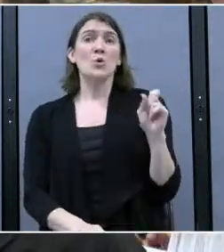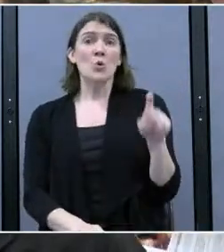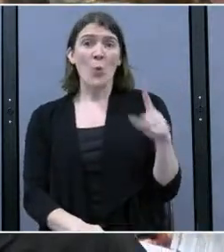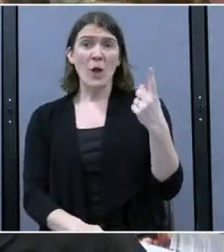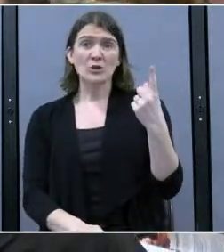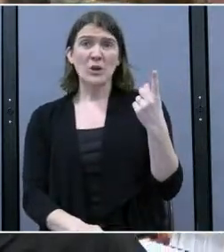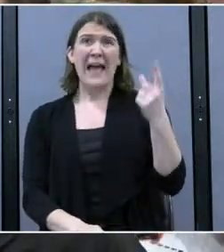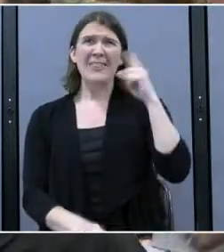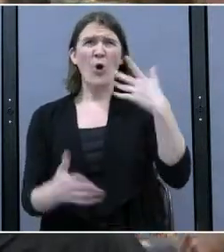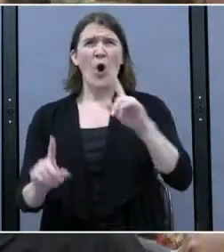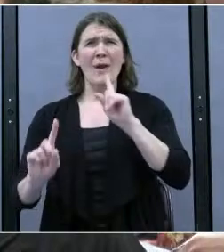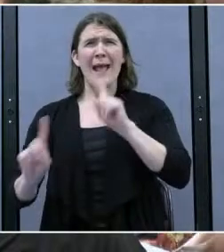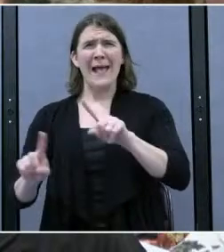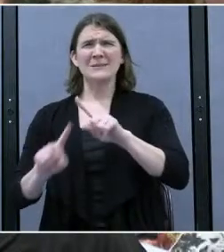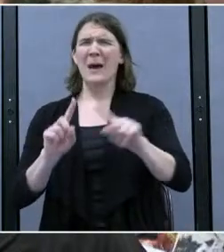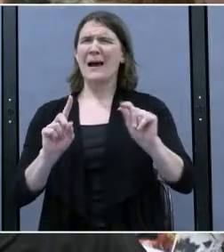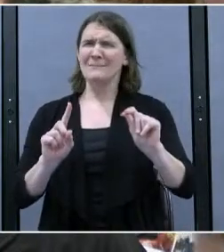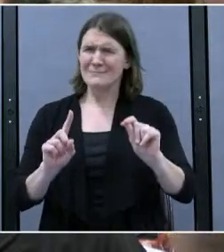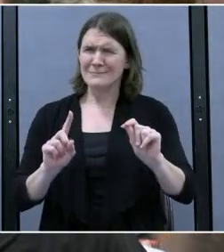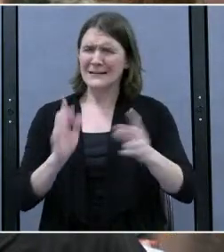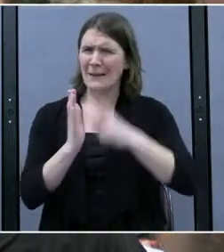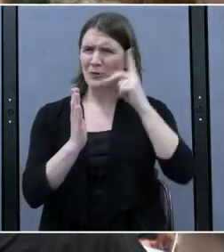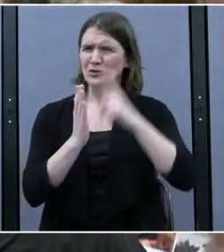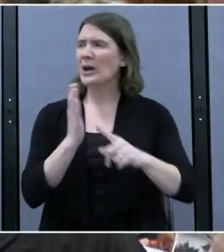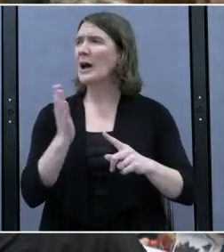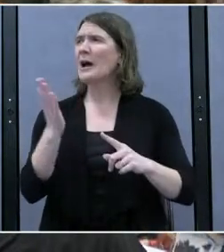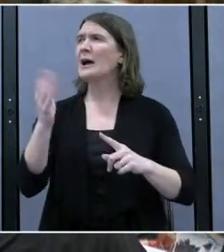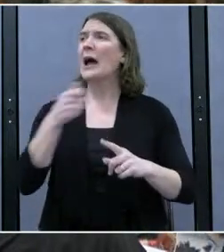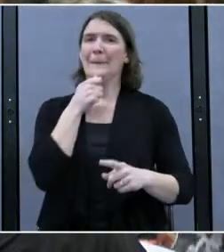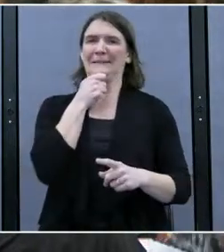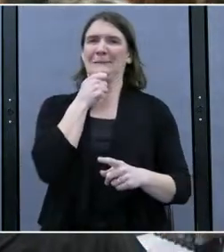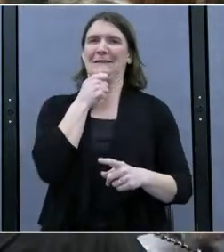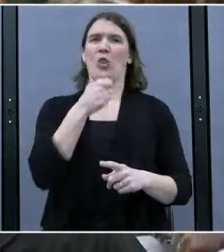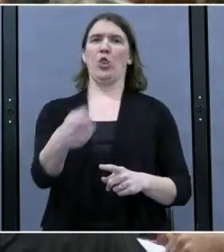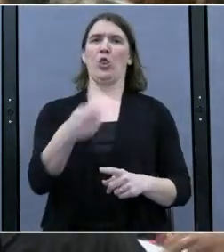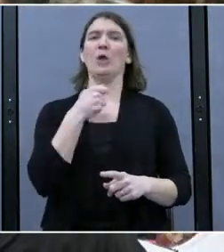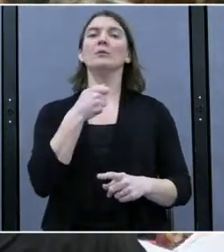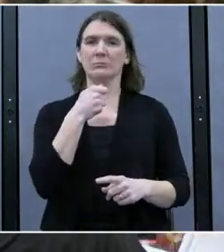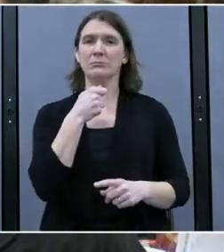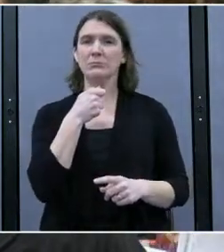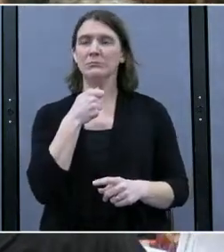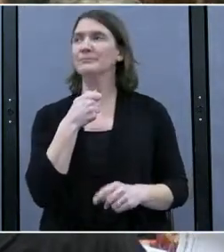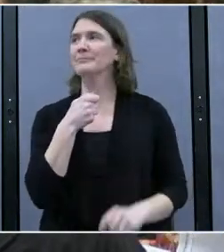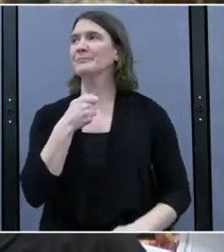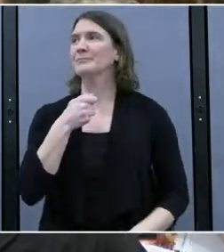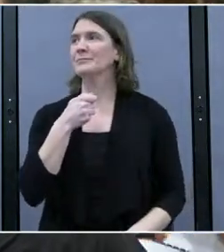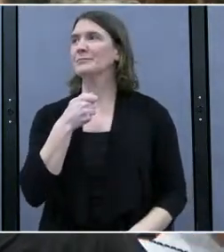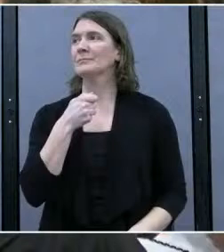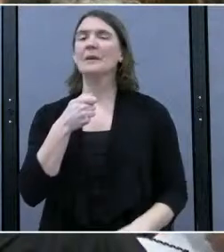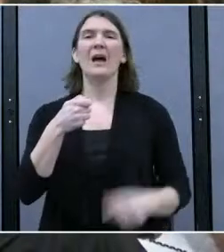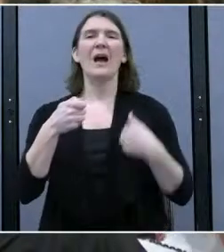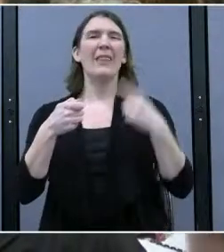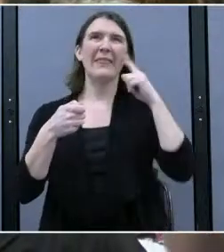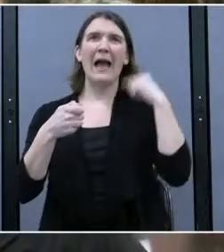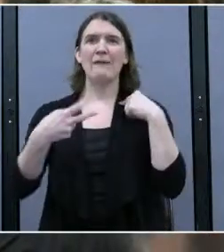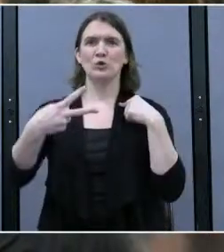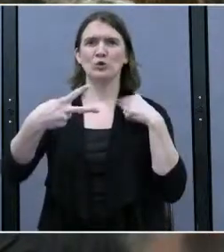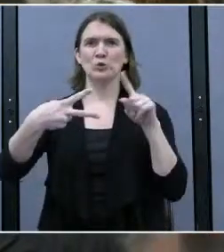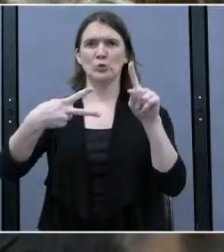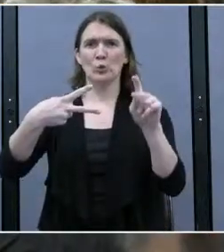was answered. It seems to be Would you just hold the microphone to your mouth? It seems to be a twofold question.